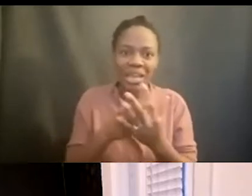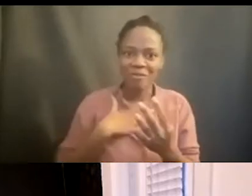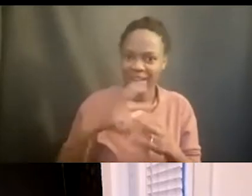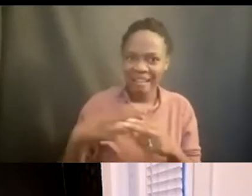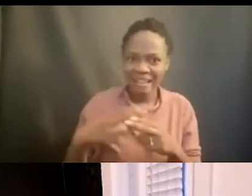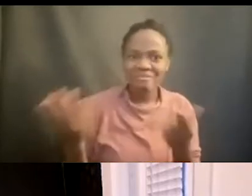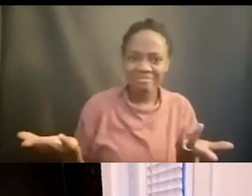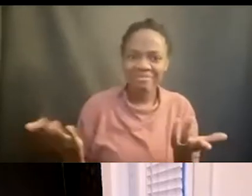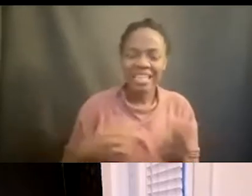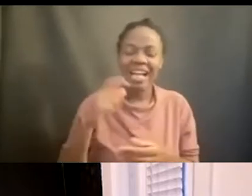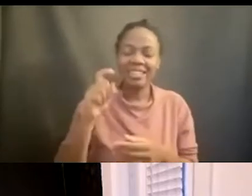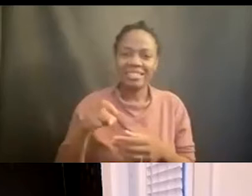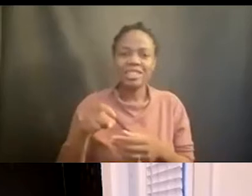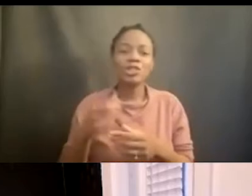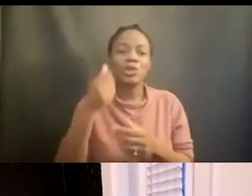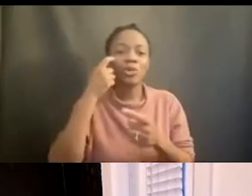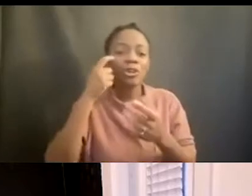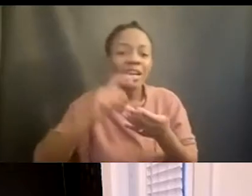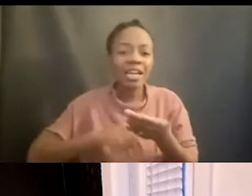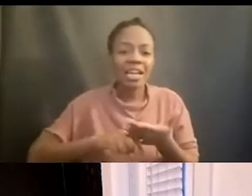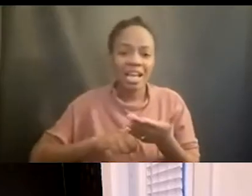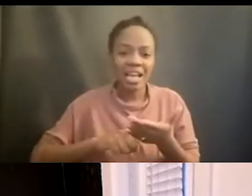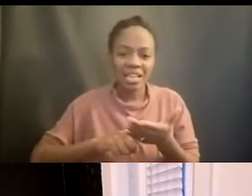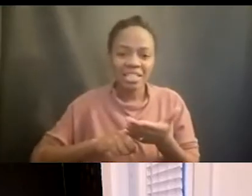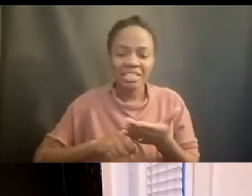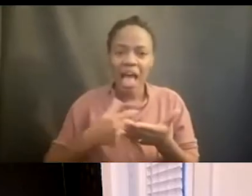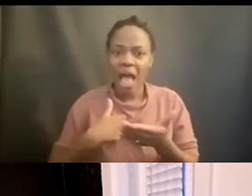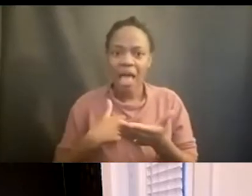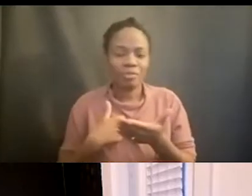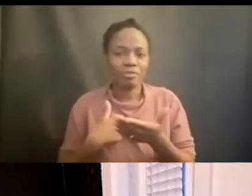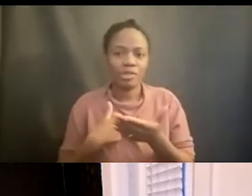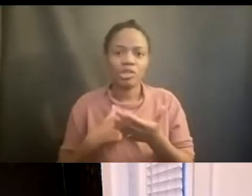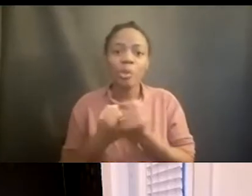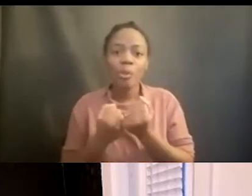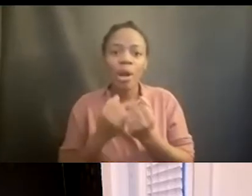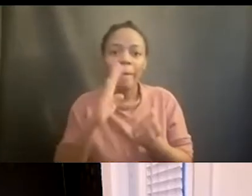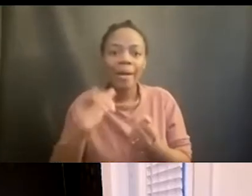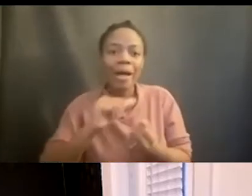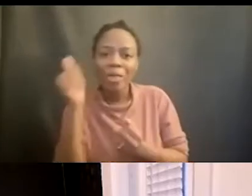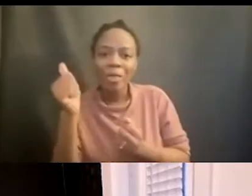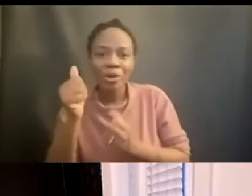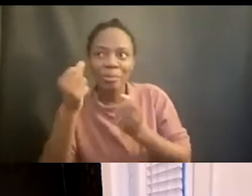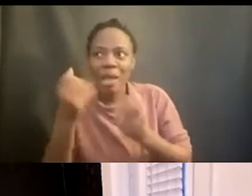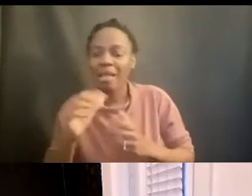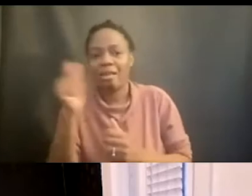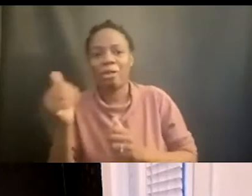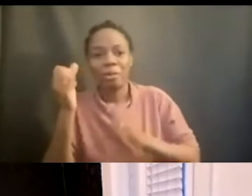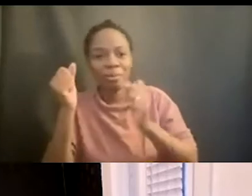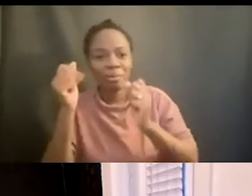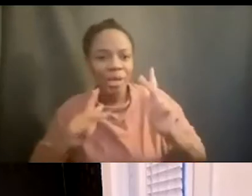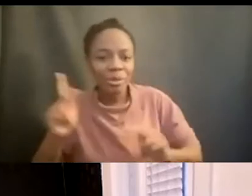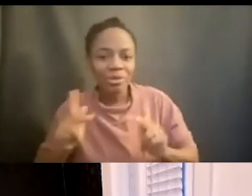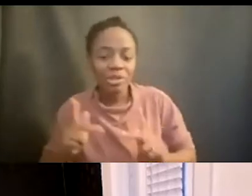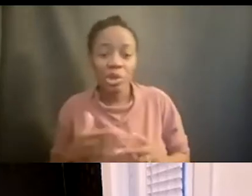to recognize that I stand, on the shoulders of so many others, in order to have the privilege to do this work. And it was because along